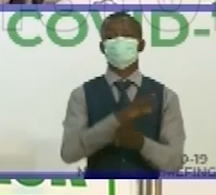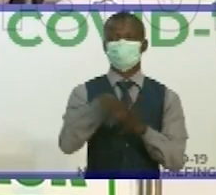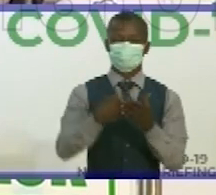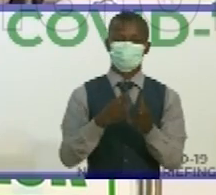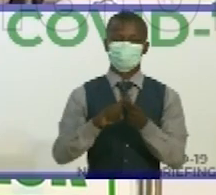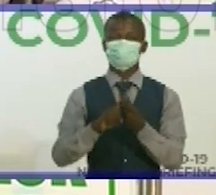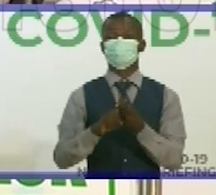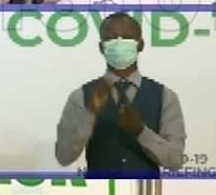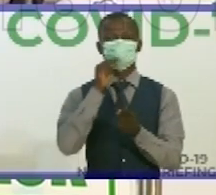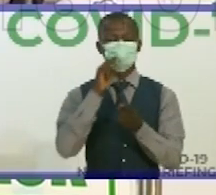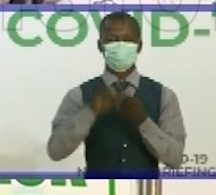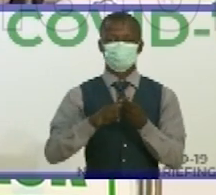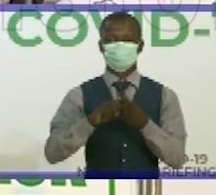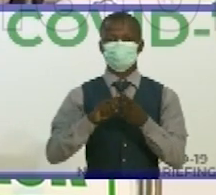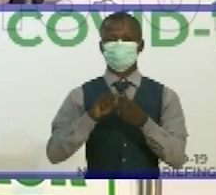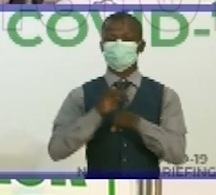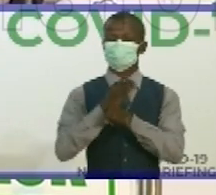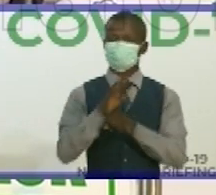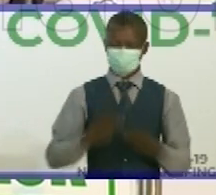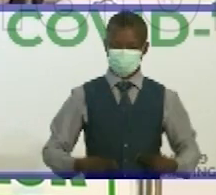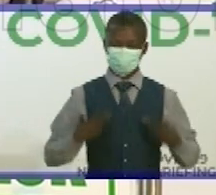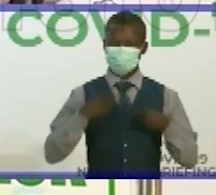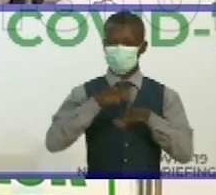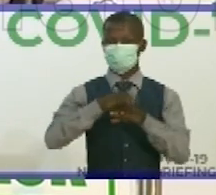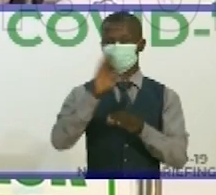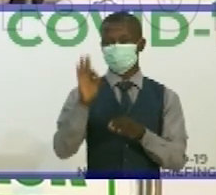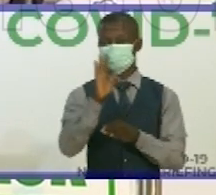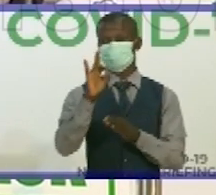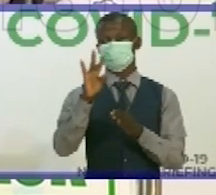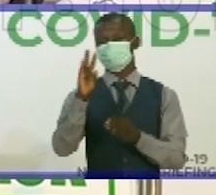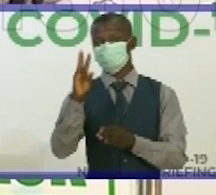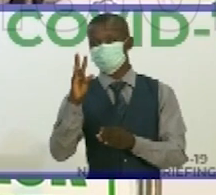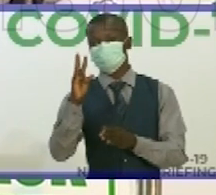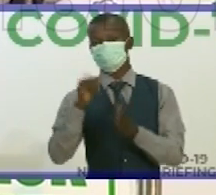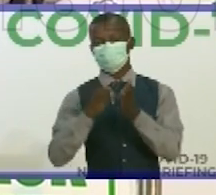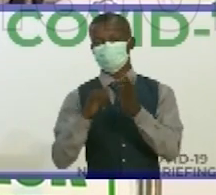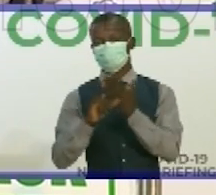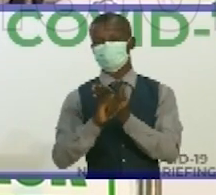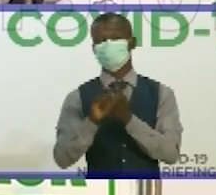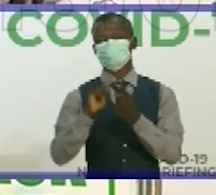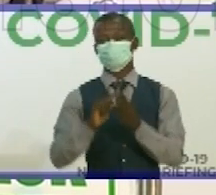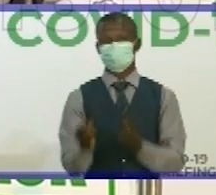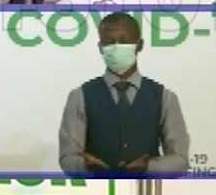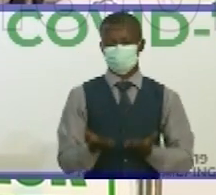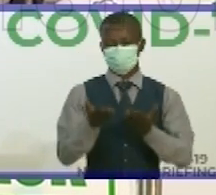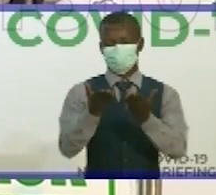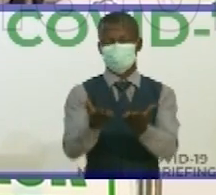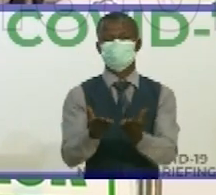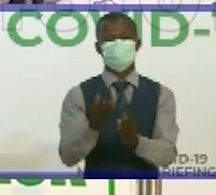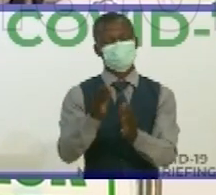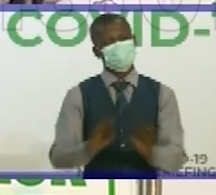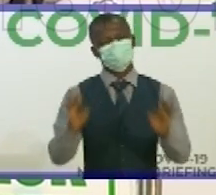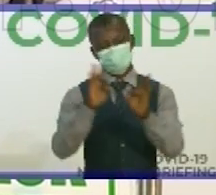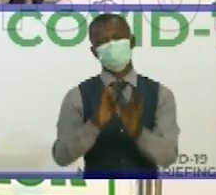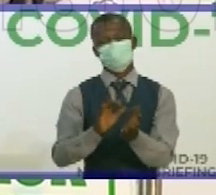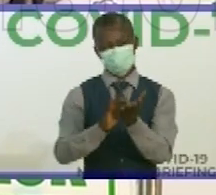to the Ministry of Health on Friday, 17th, to donate essential medicines and commodities in support